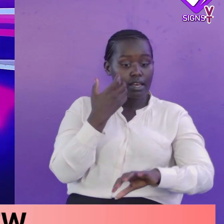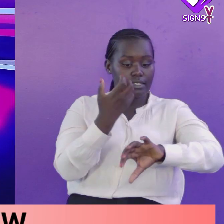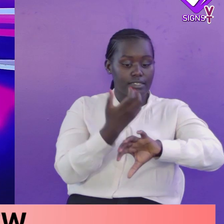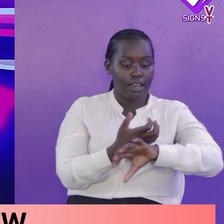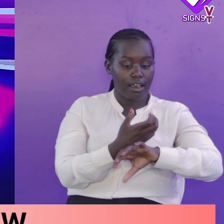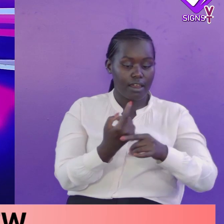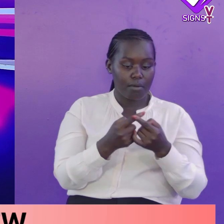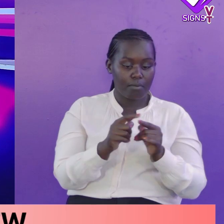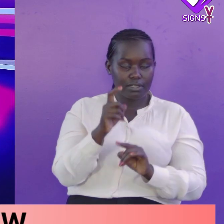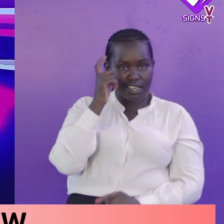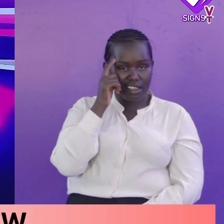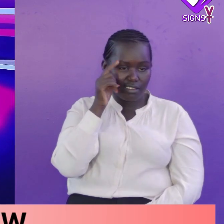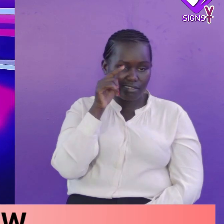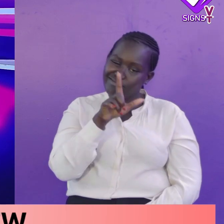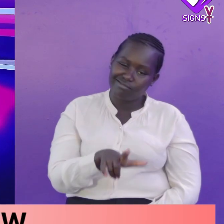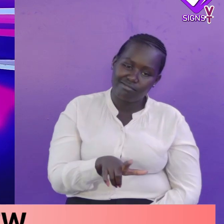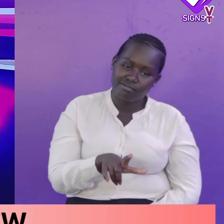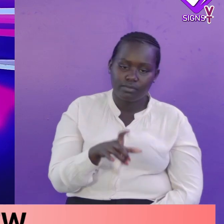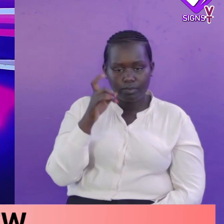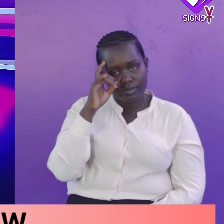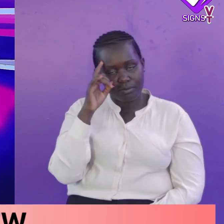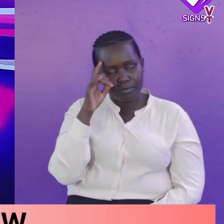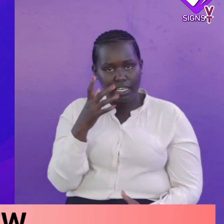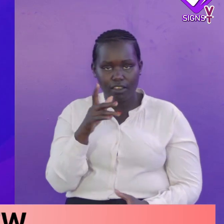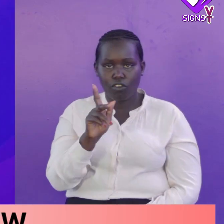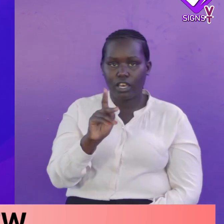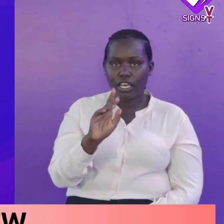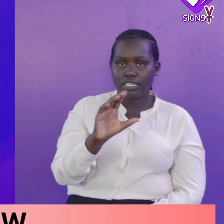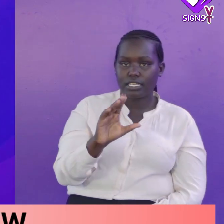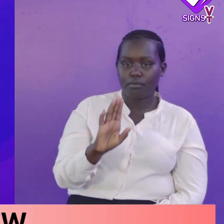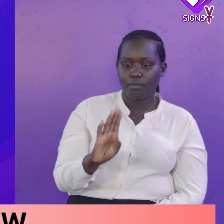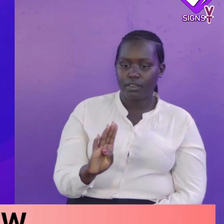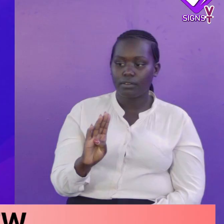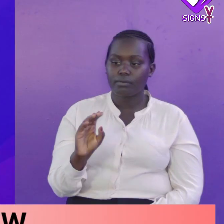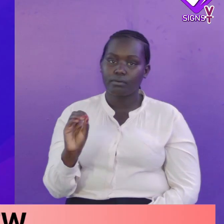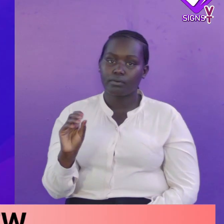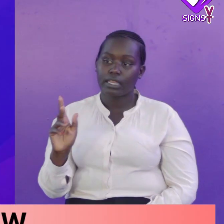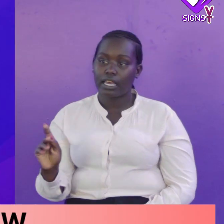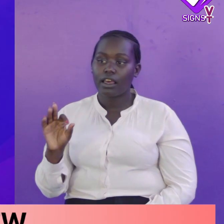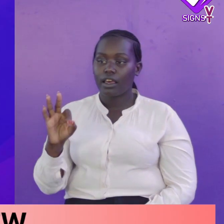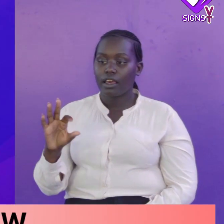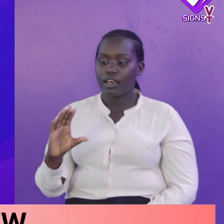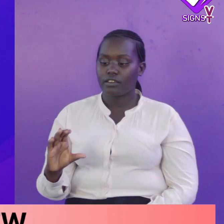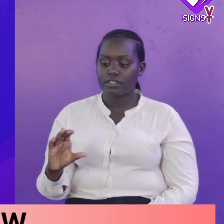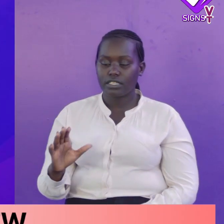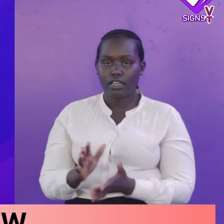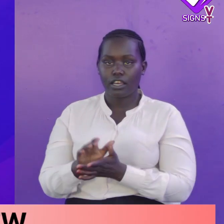think a draw. Me, I go for KCB. Okay, AFC Leopards versus